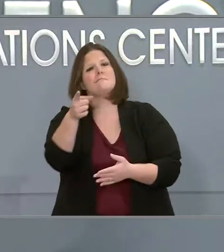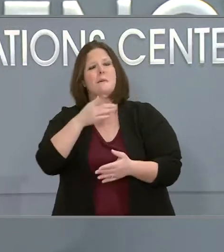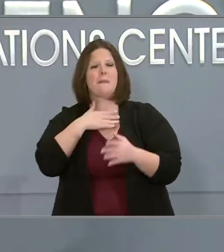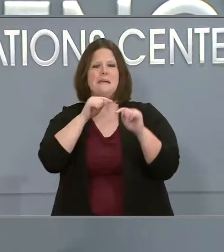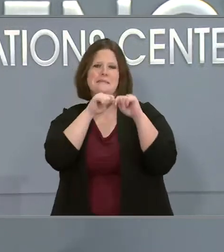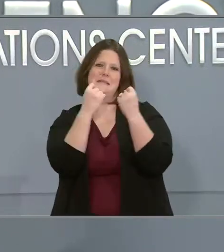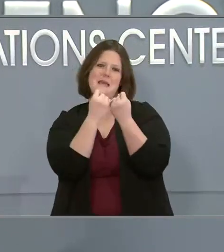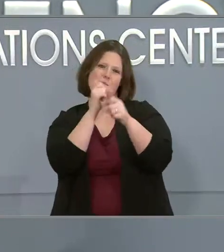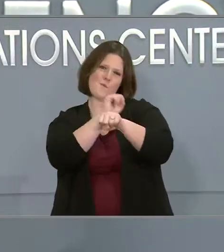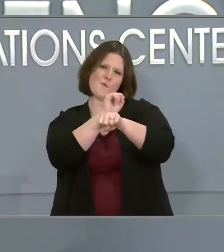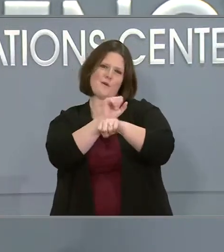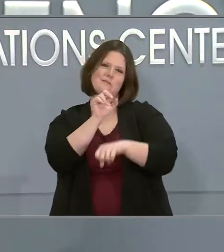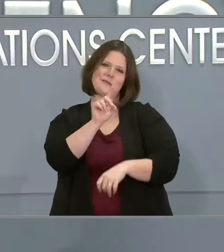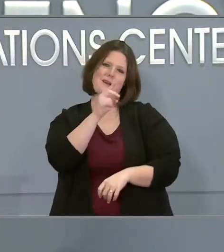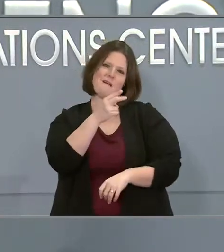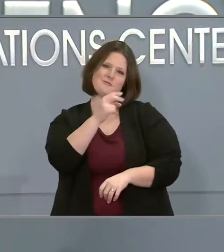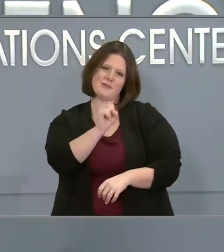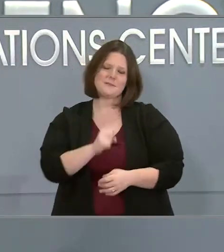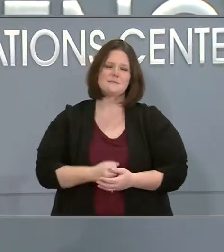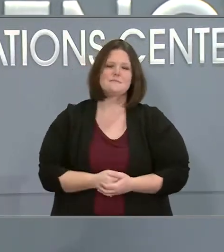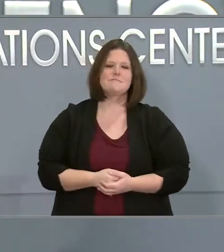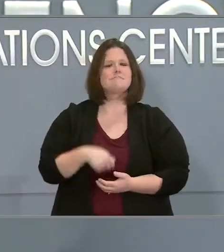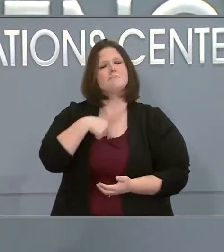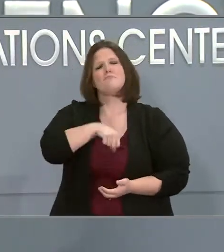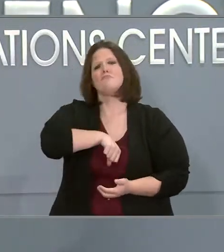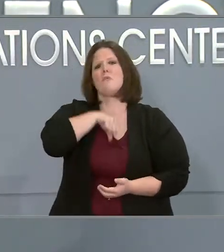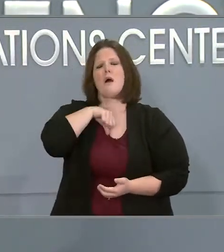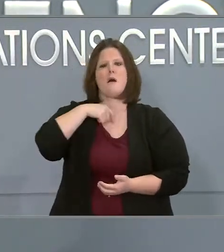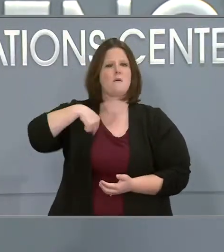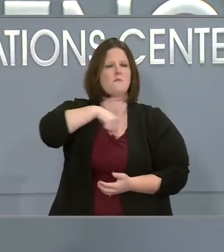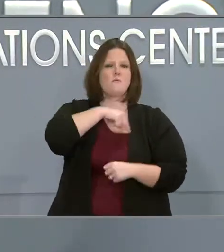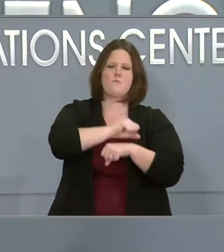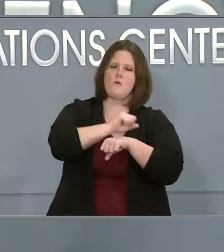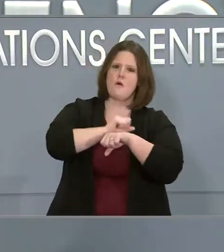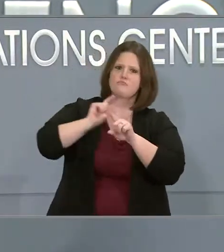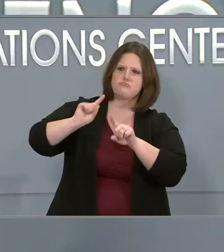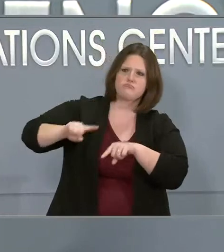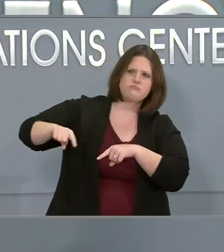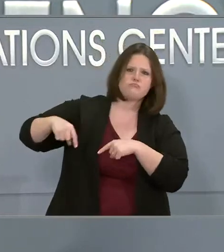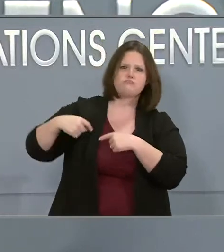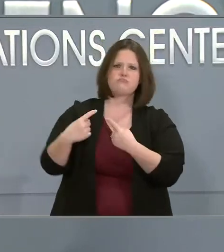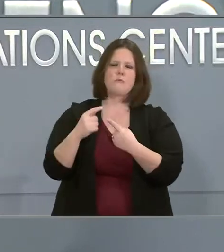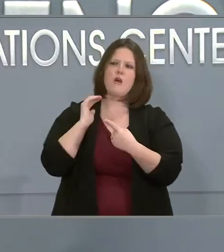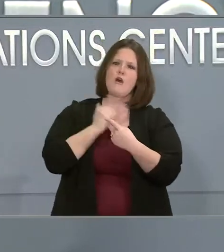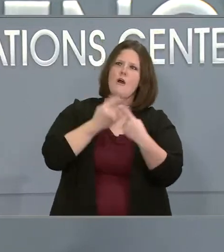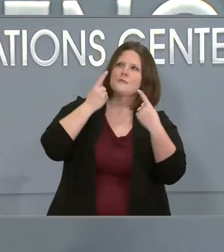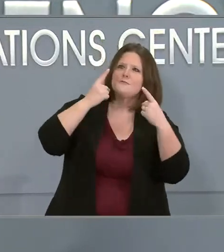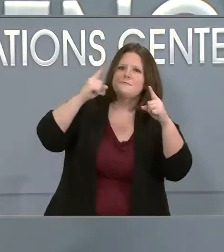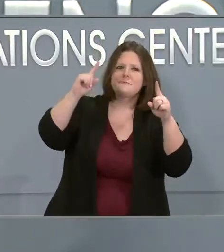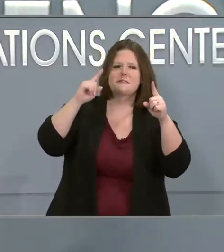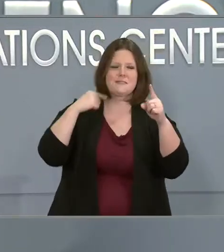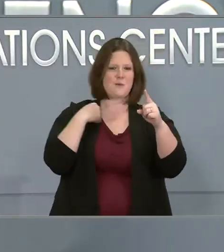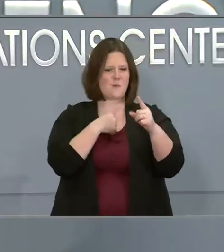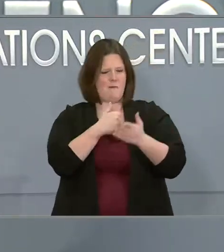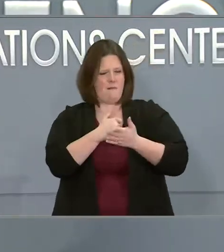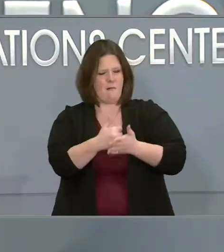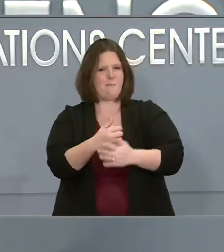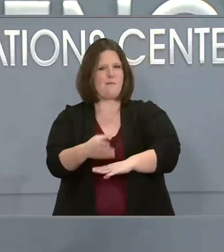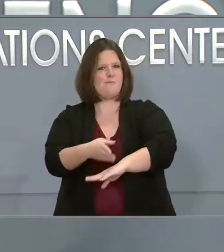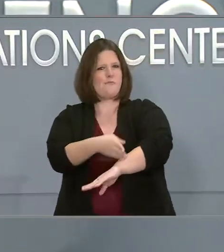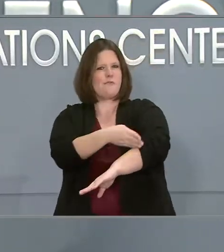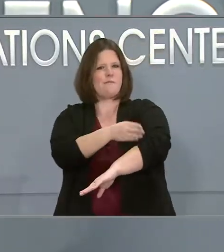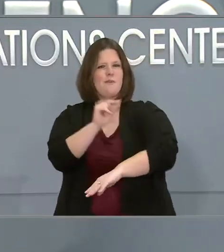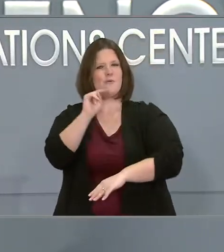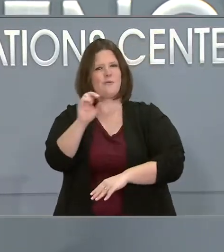am so proud of our extraordinary work and what we have accomplished together to improve the health and well-being of the state.